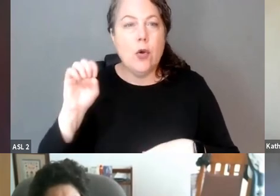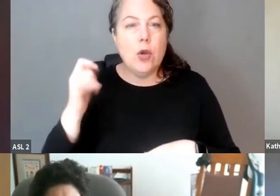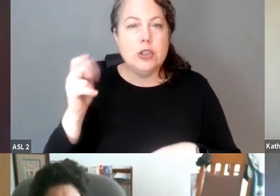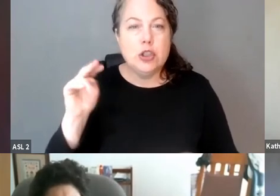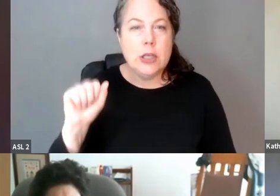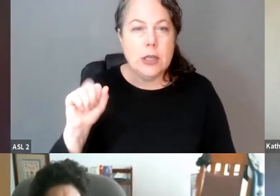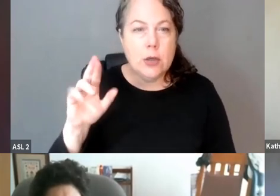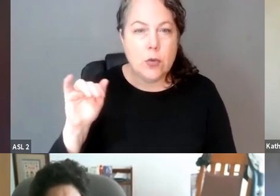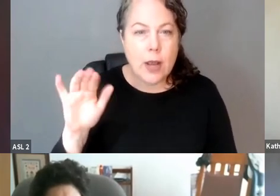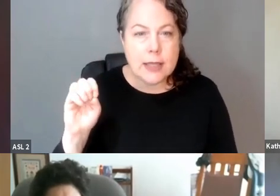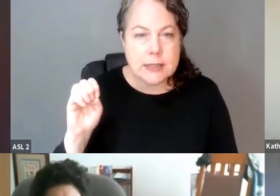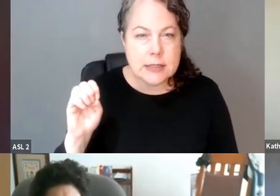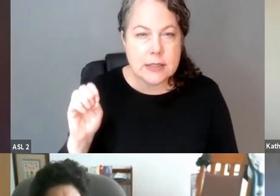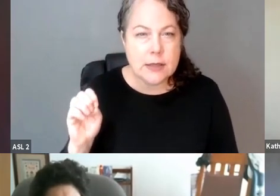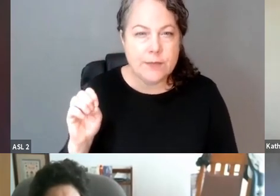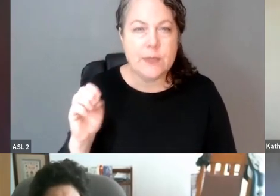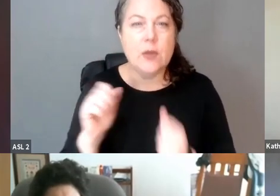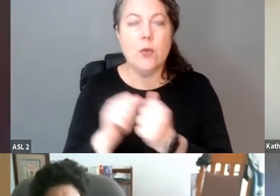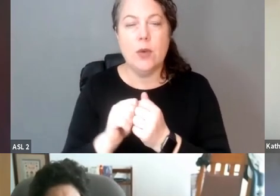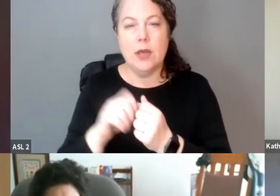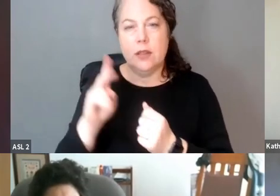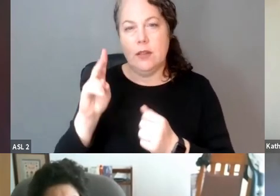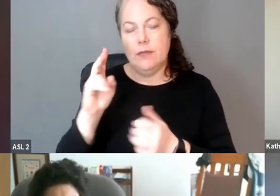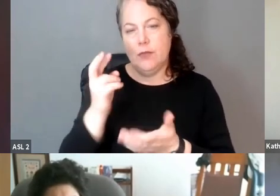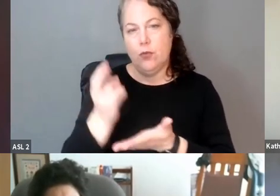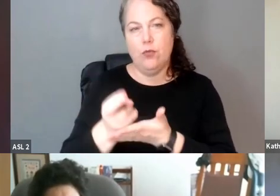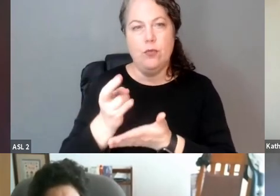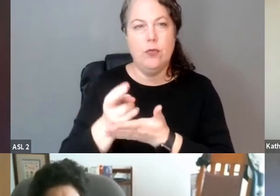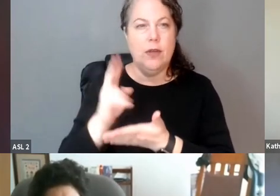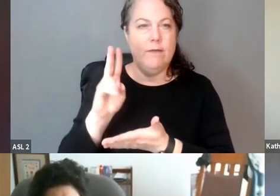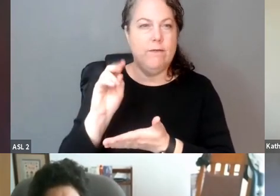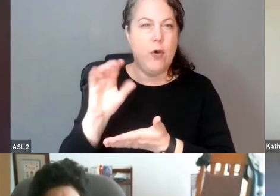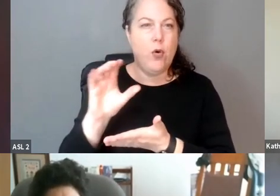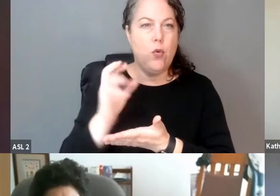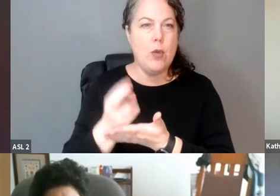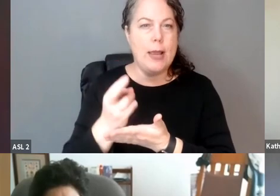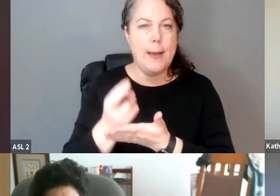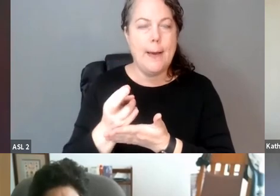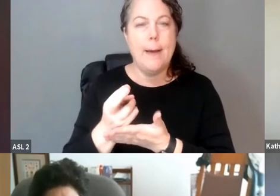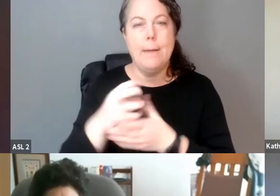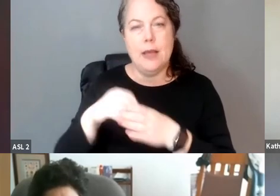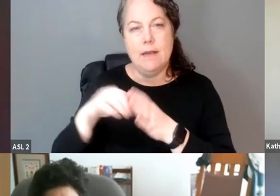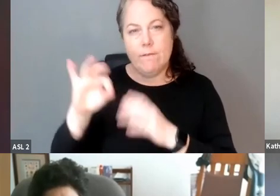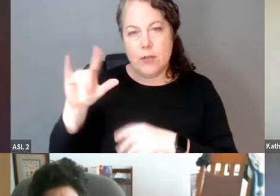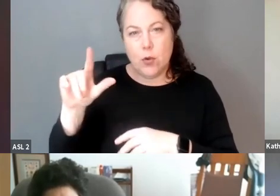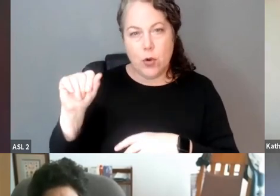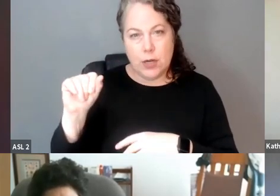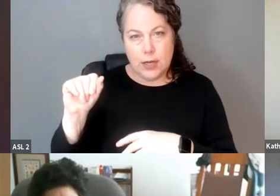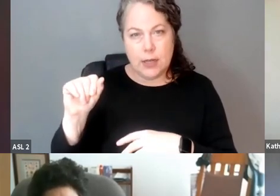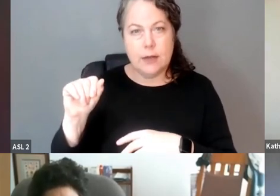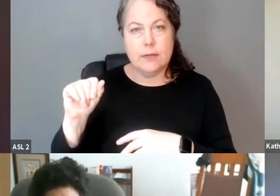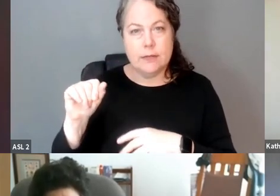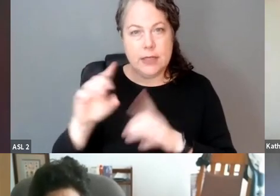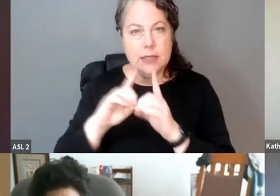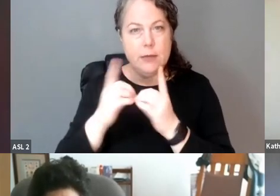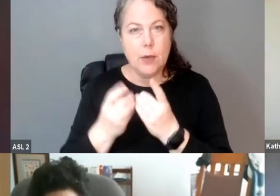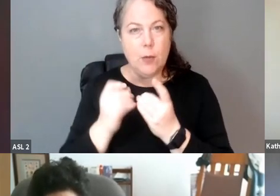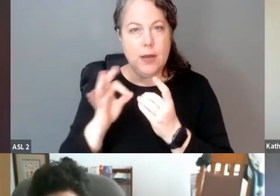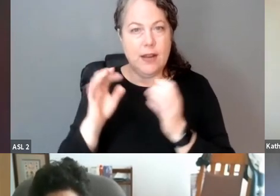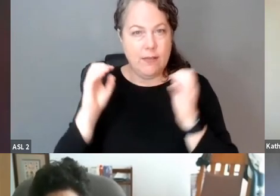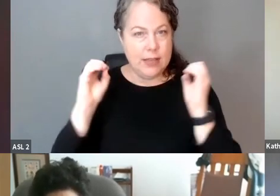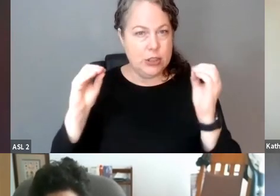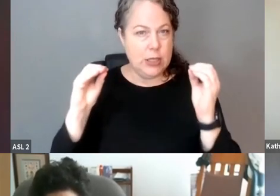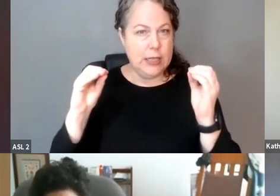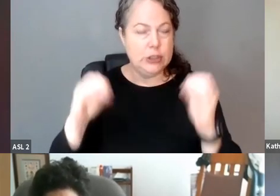who is with the Vocational Rehabilitation in Florida, which is housed in their Department of Education.